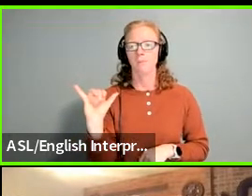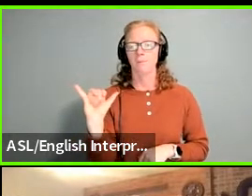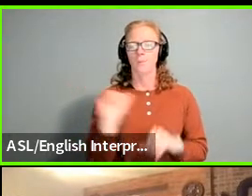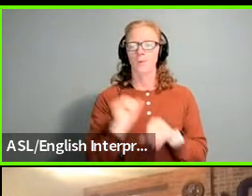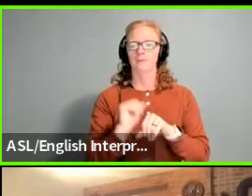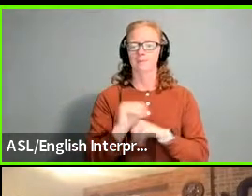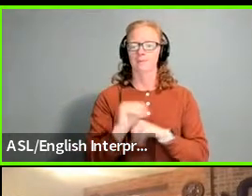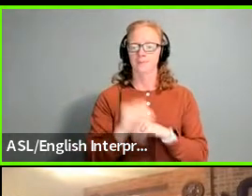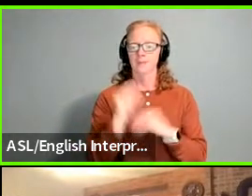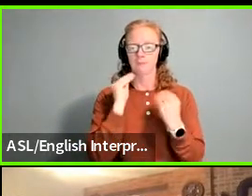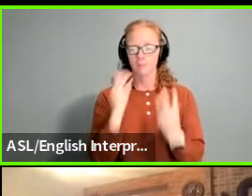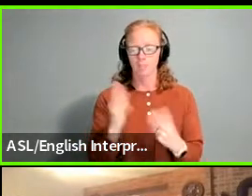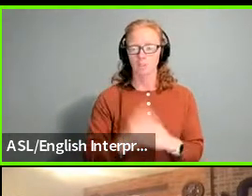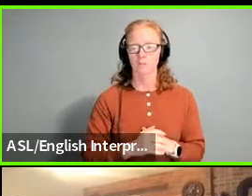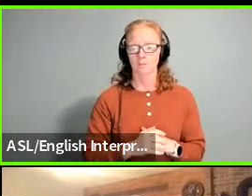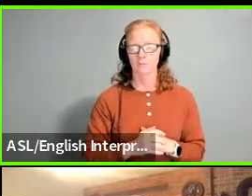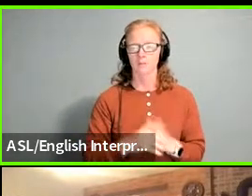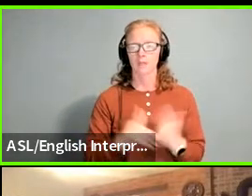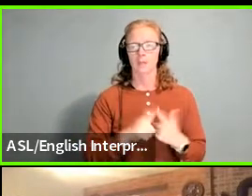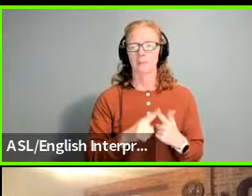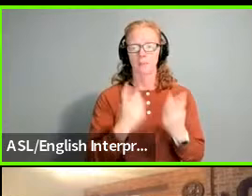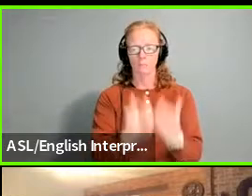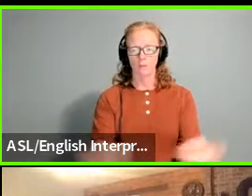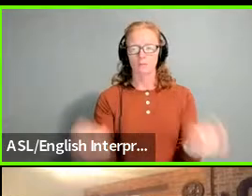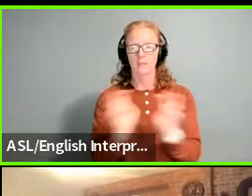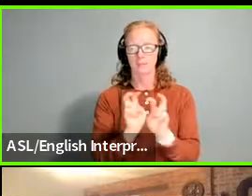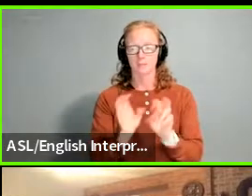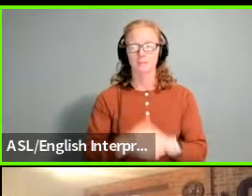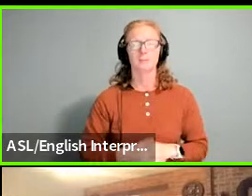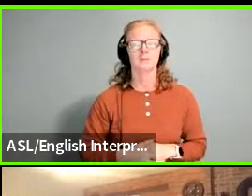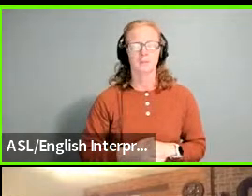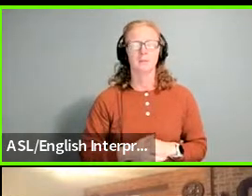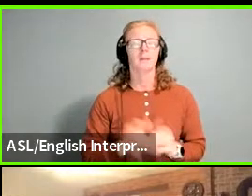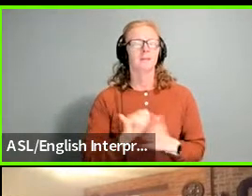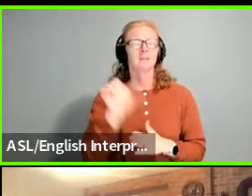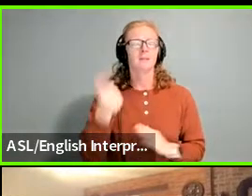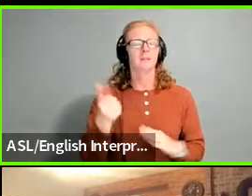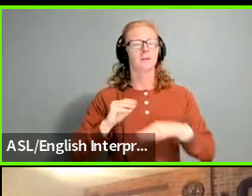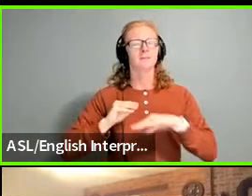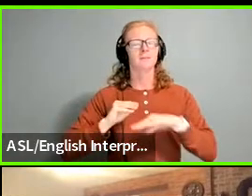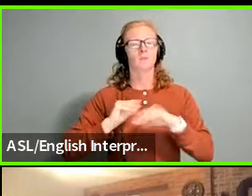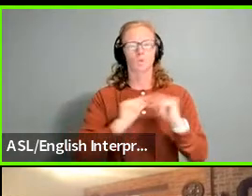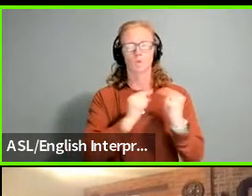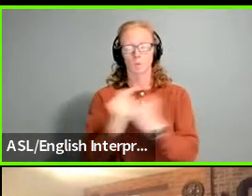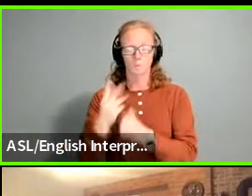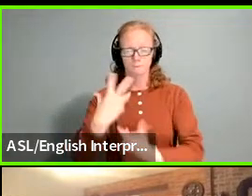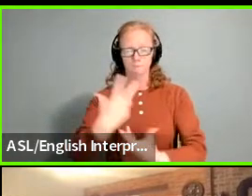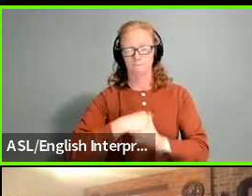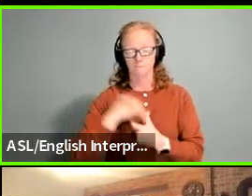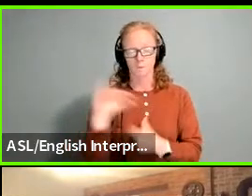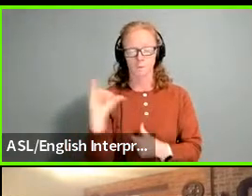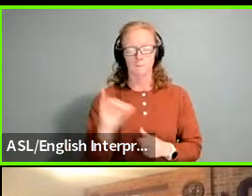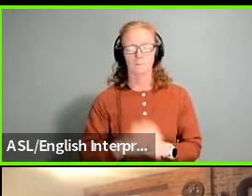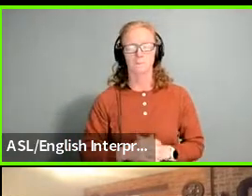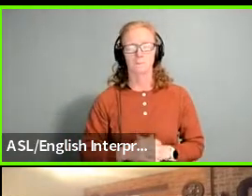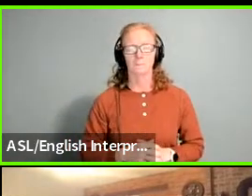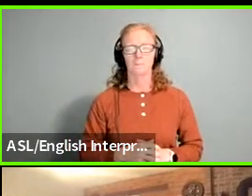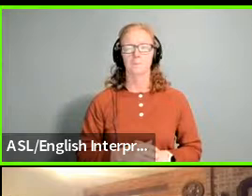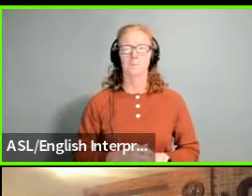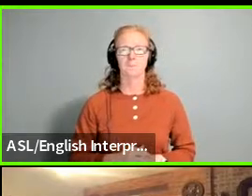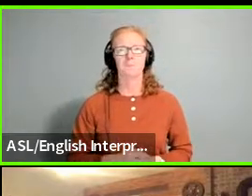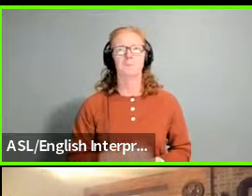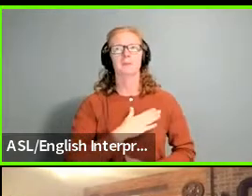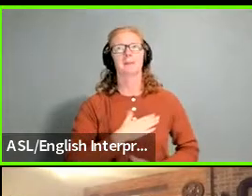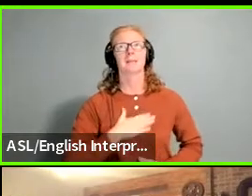information consistently regarding our roundtables as well. That's how other advisory group members have been engaged. And so